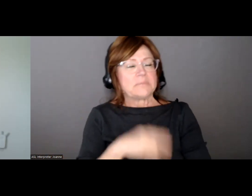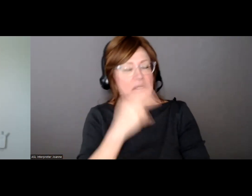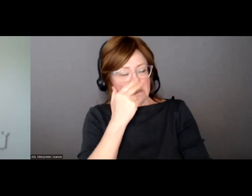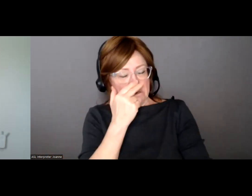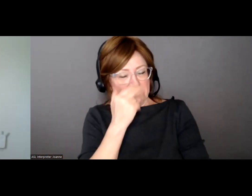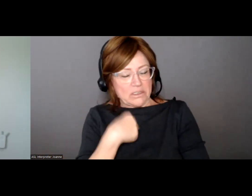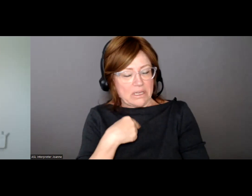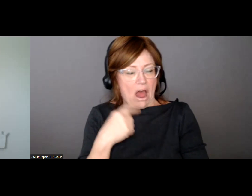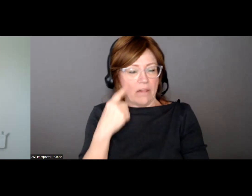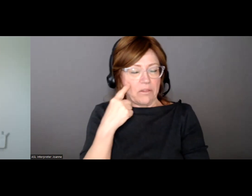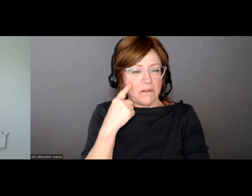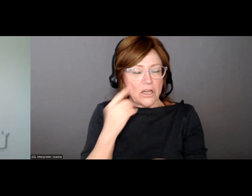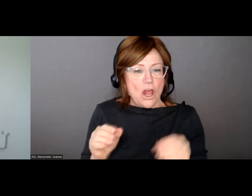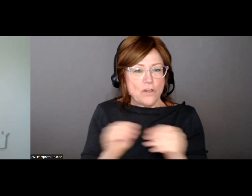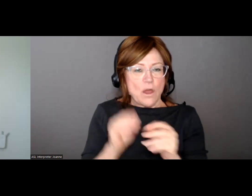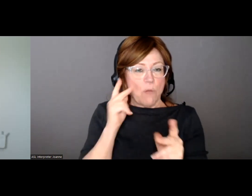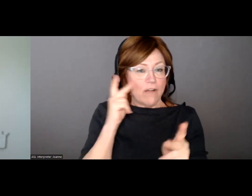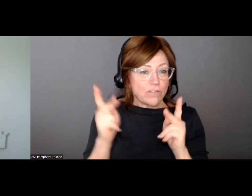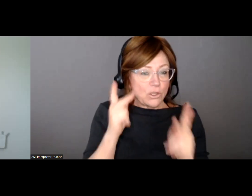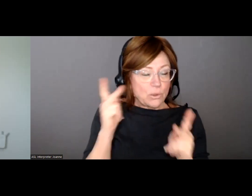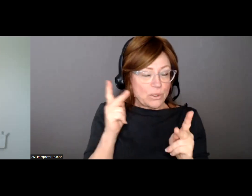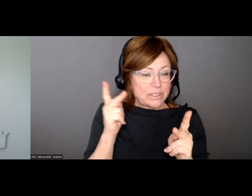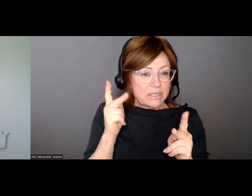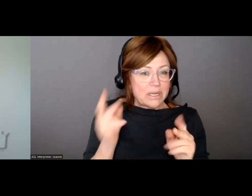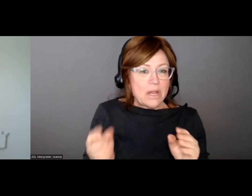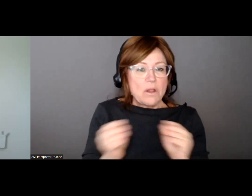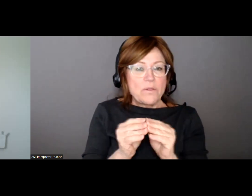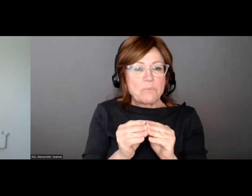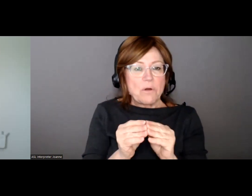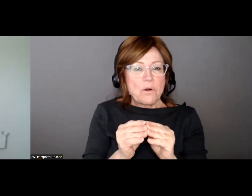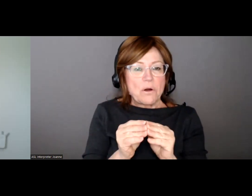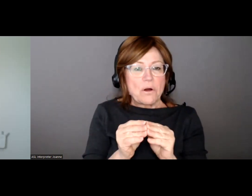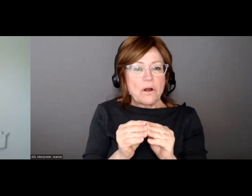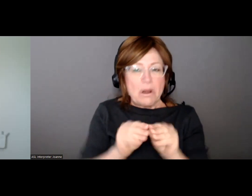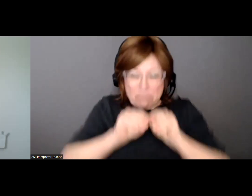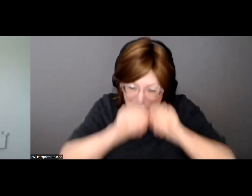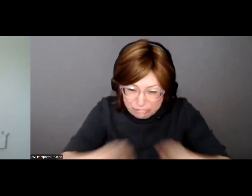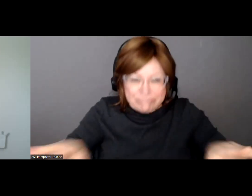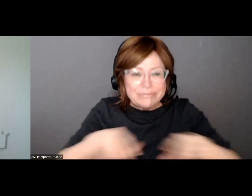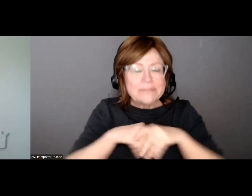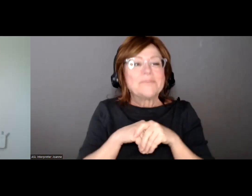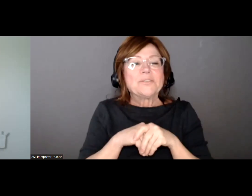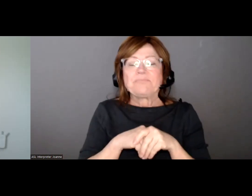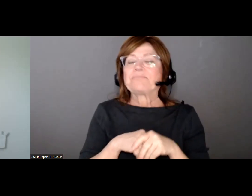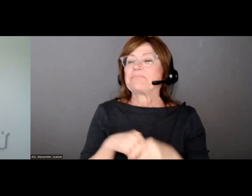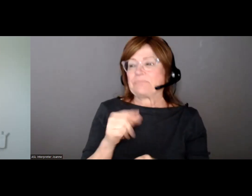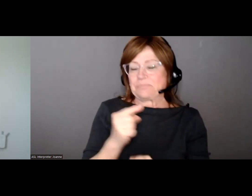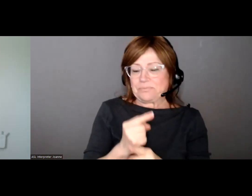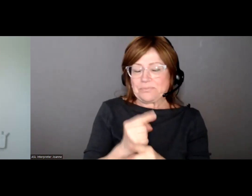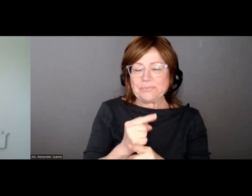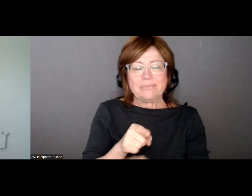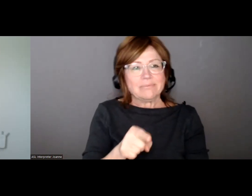more viewers there was, the more it would get out there. So Yeah. it's good